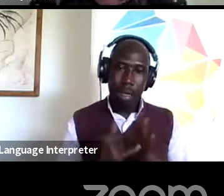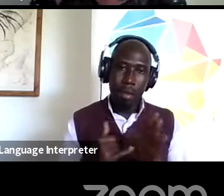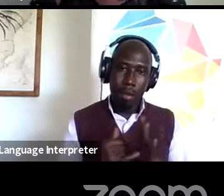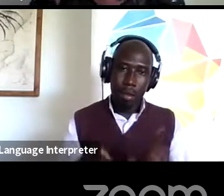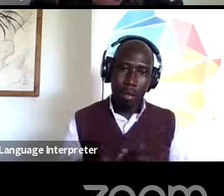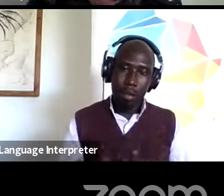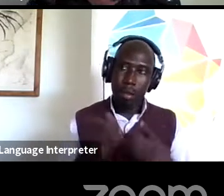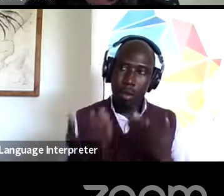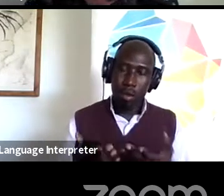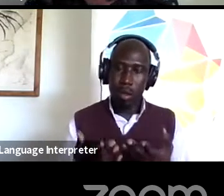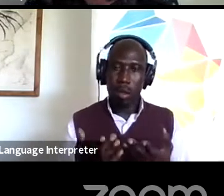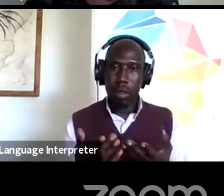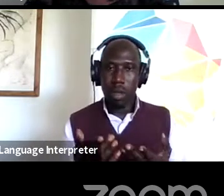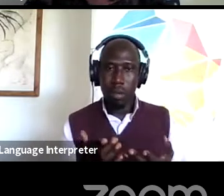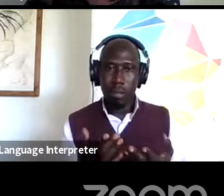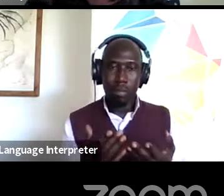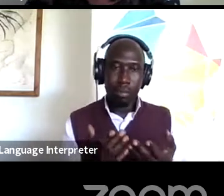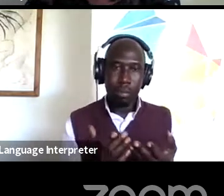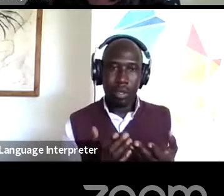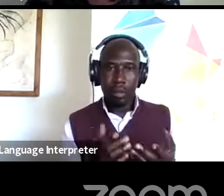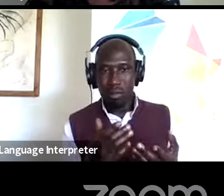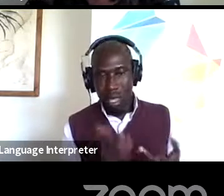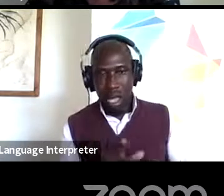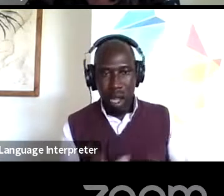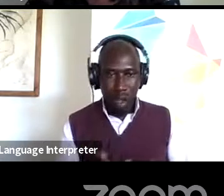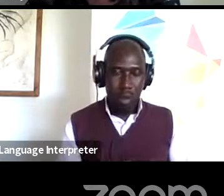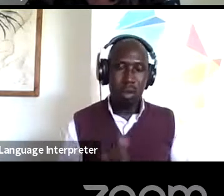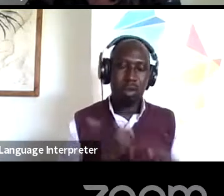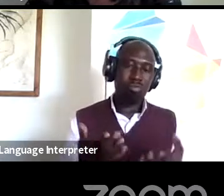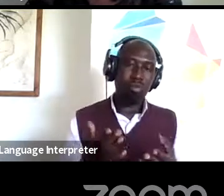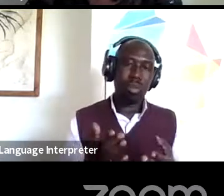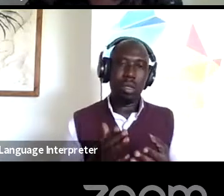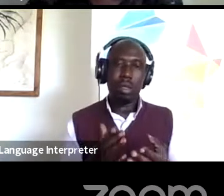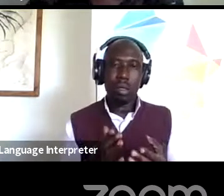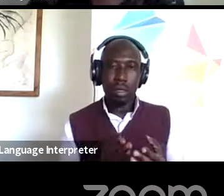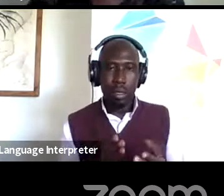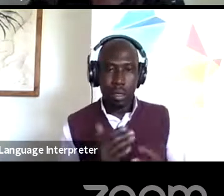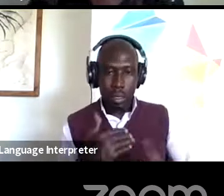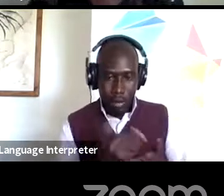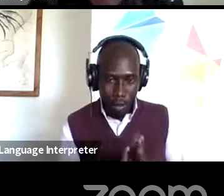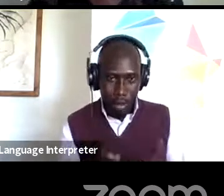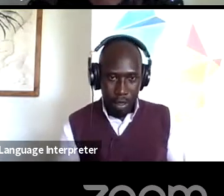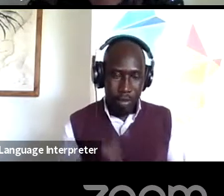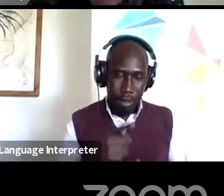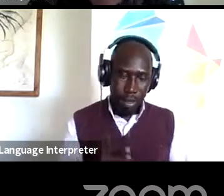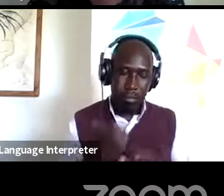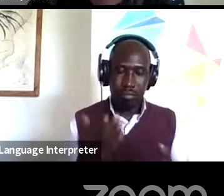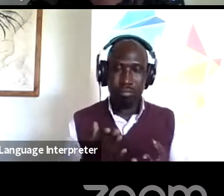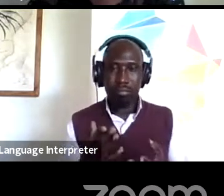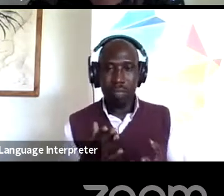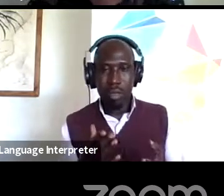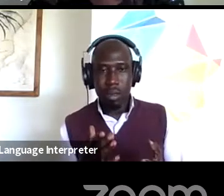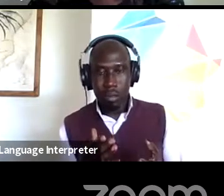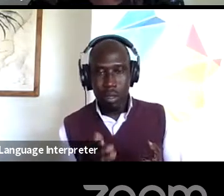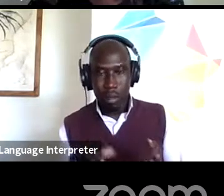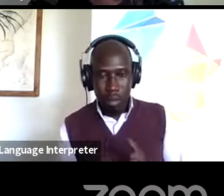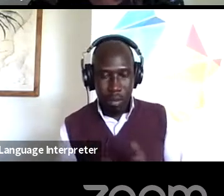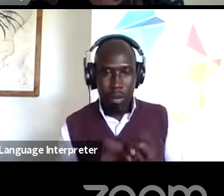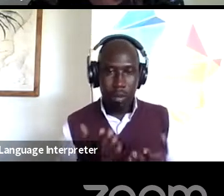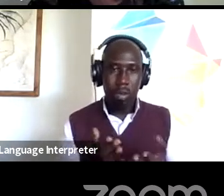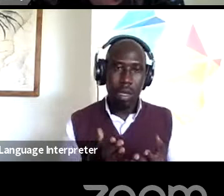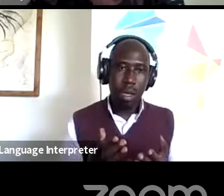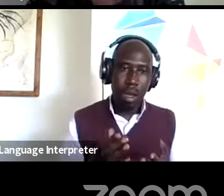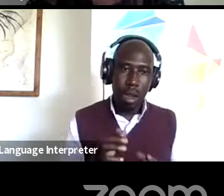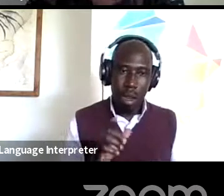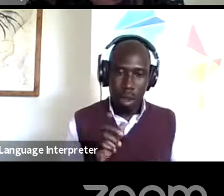informal sectors, we have seen also how that has affected internet access for ordinary citizens in some countries in the region, or in